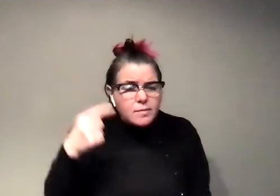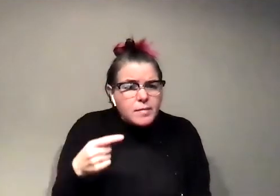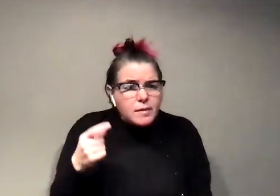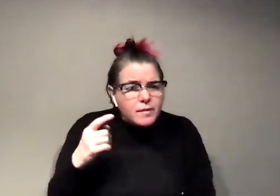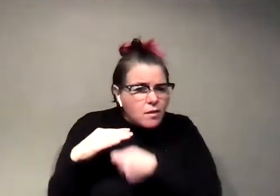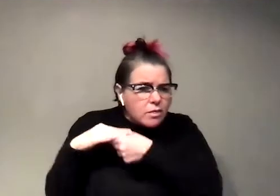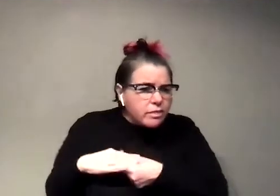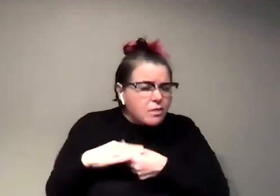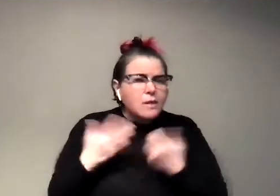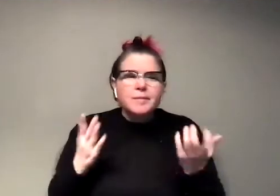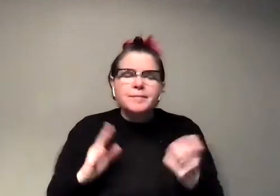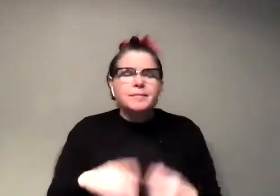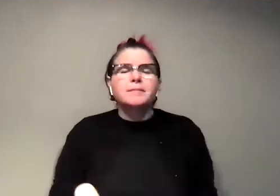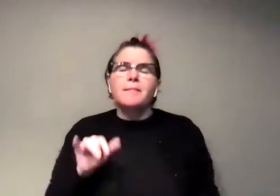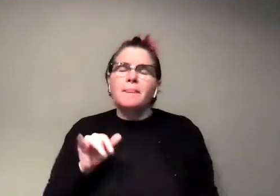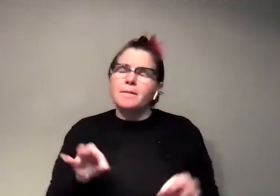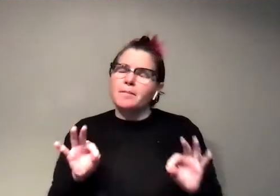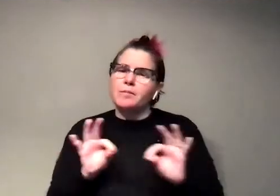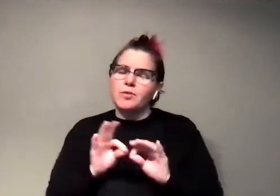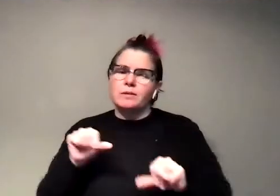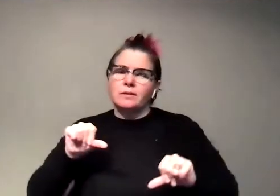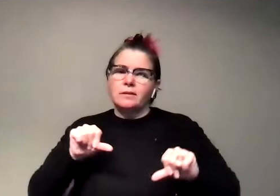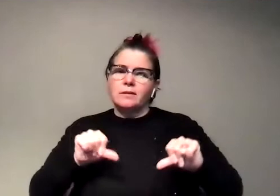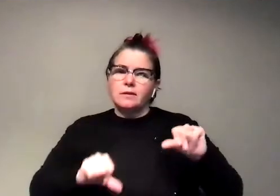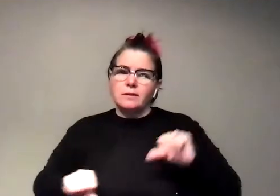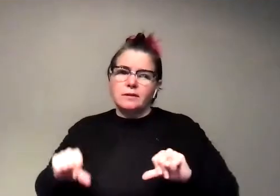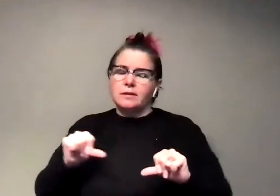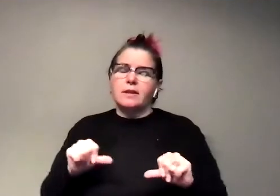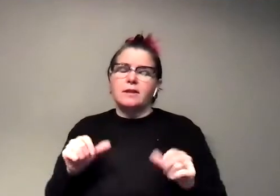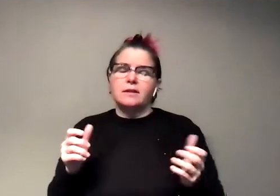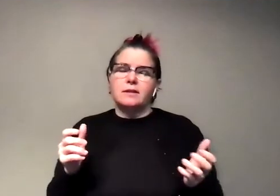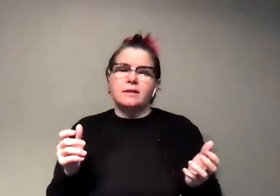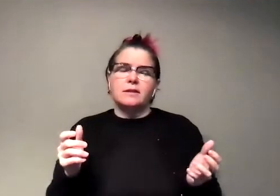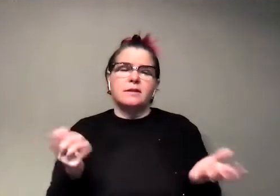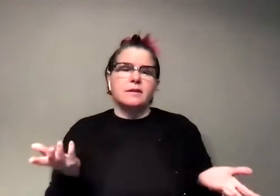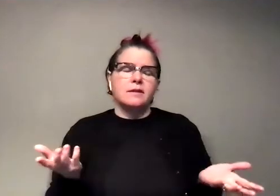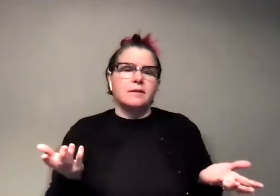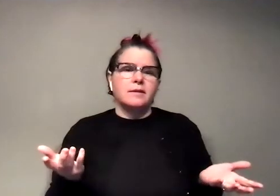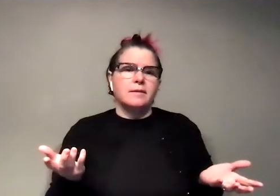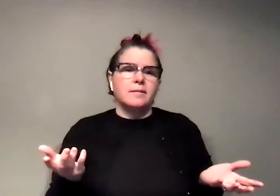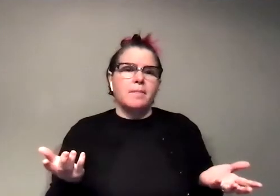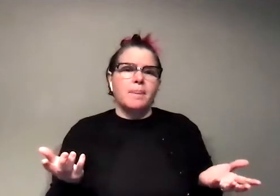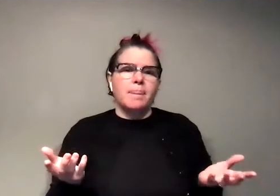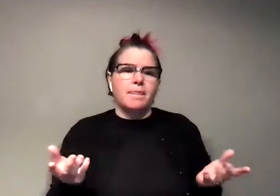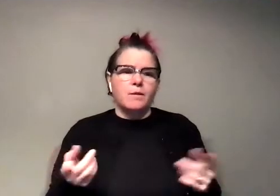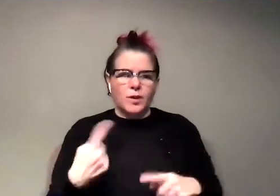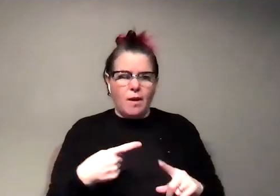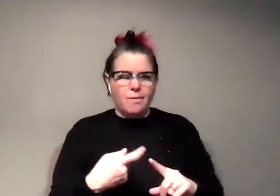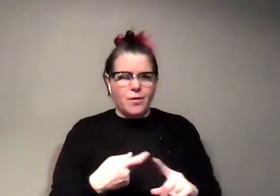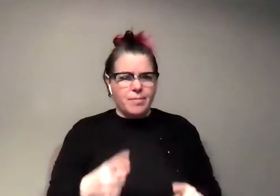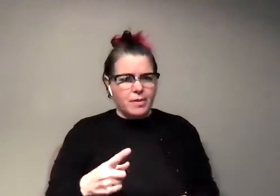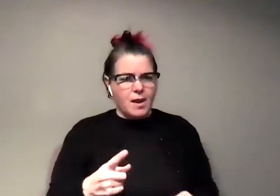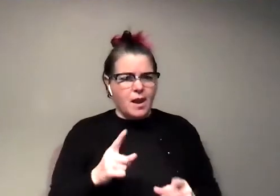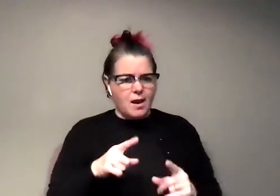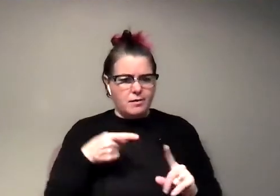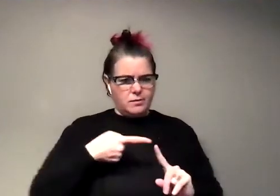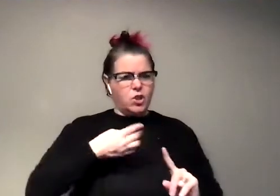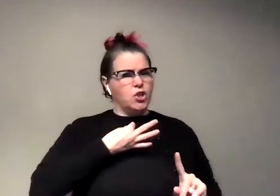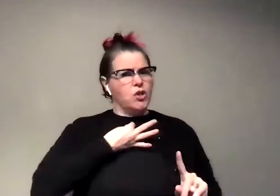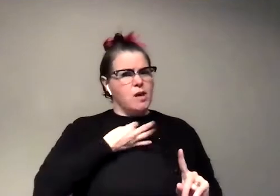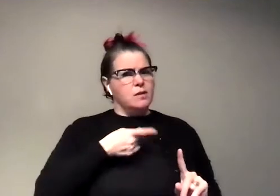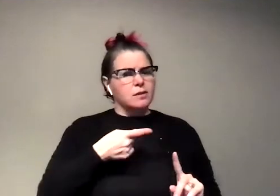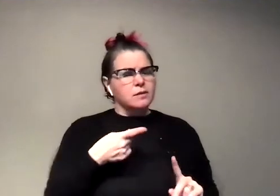that's really where science really like that's really where it comes from, is that curiosity and like making sure